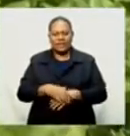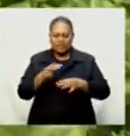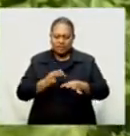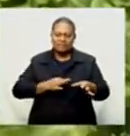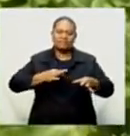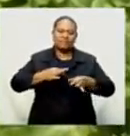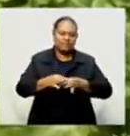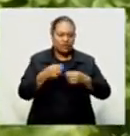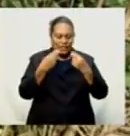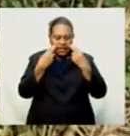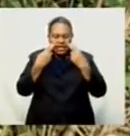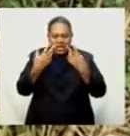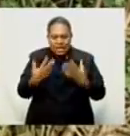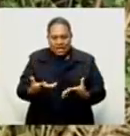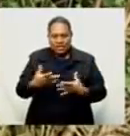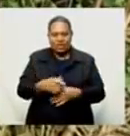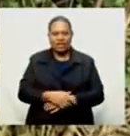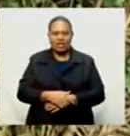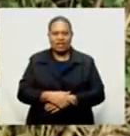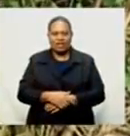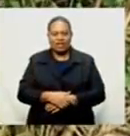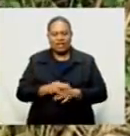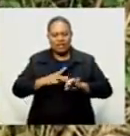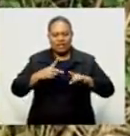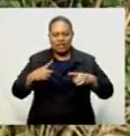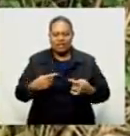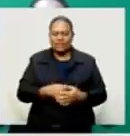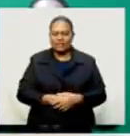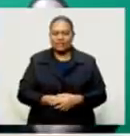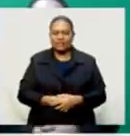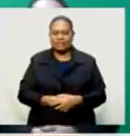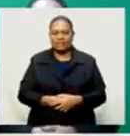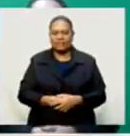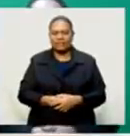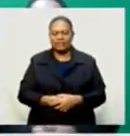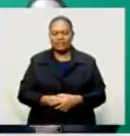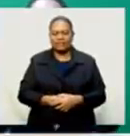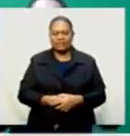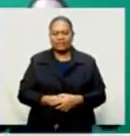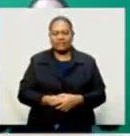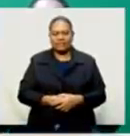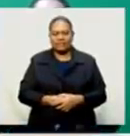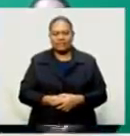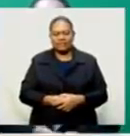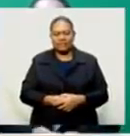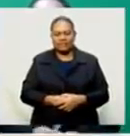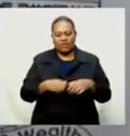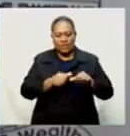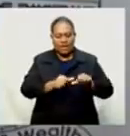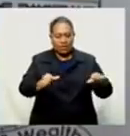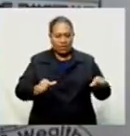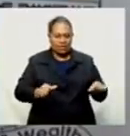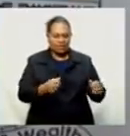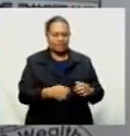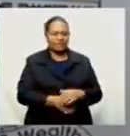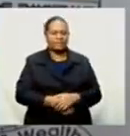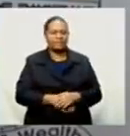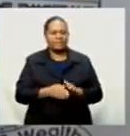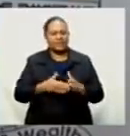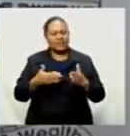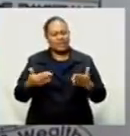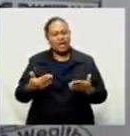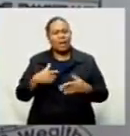with organic fertilizer without compromising on our quest to increase agricultural output. This year, with the